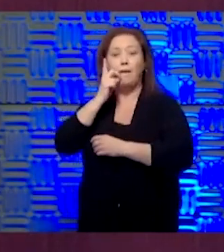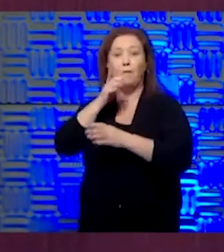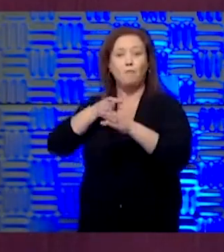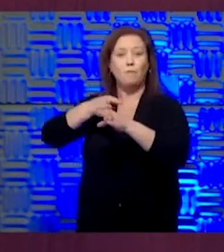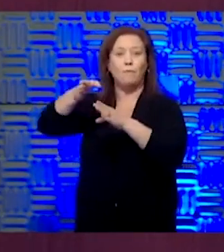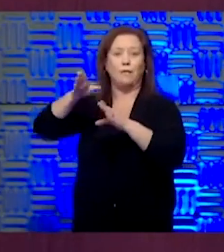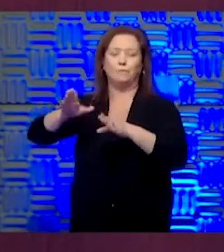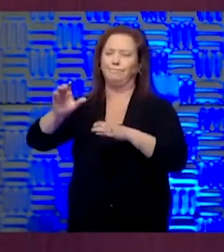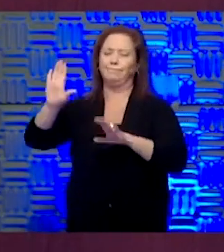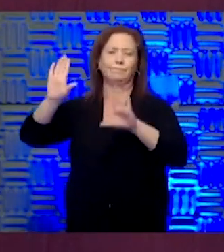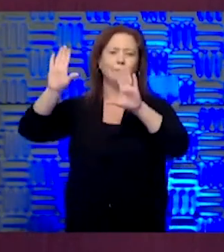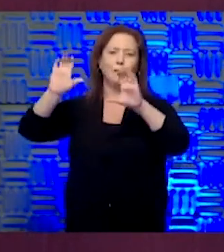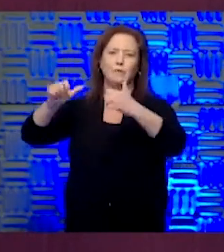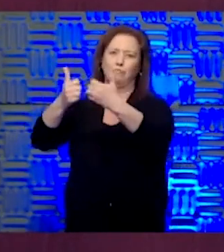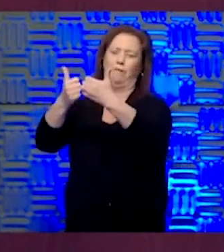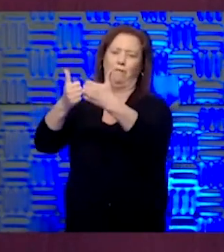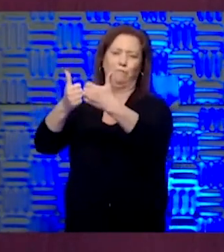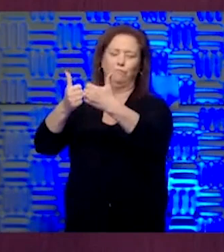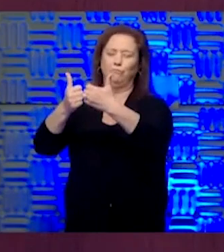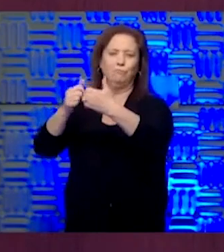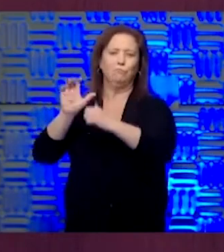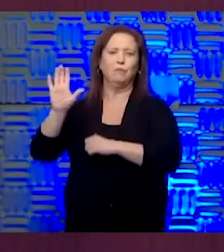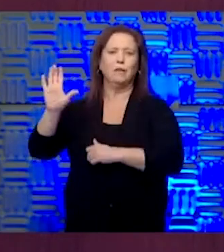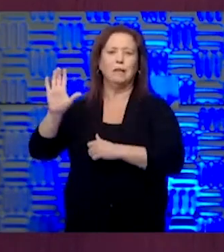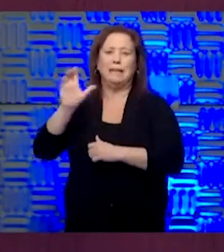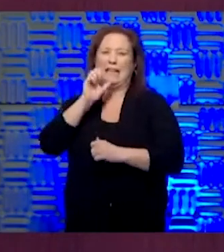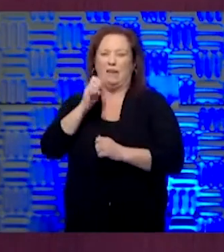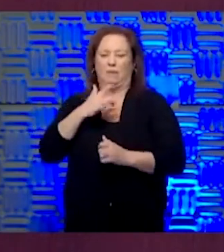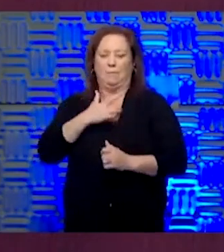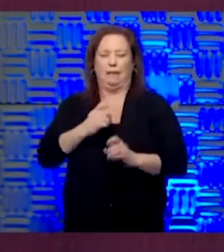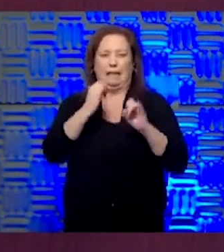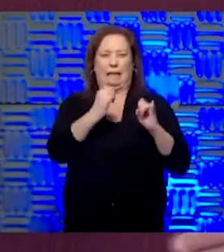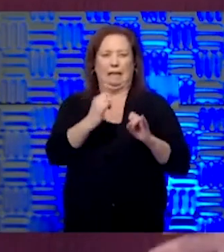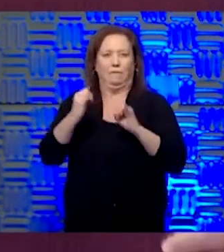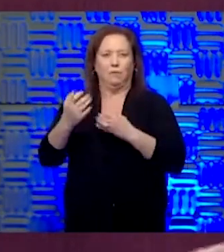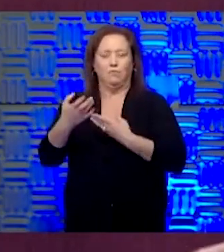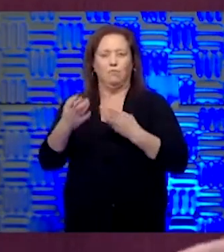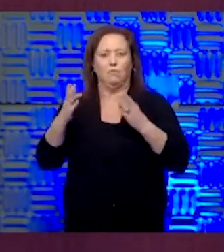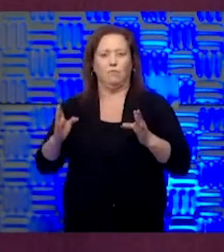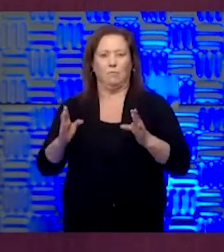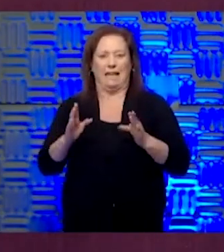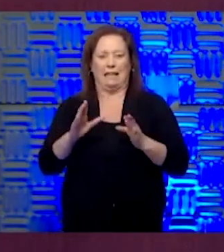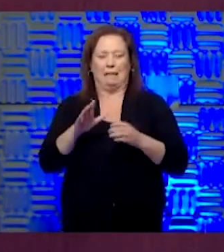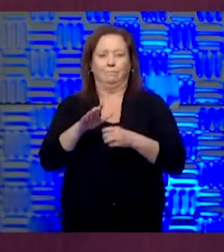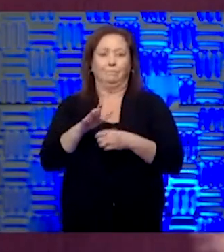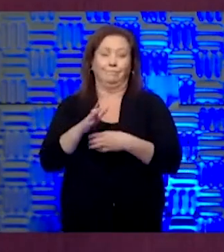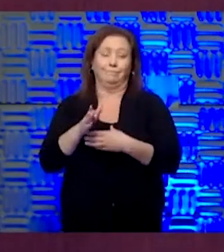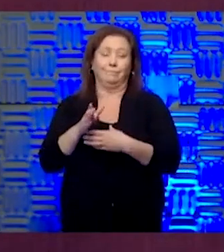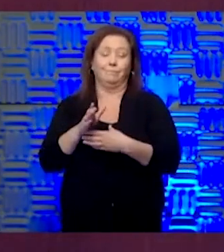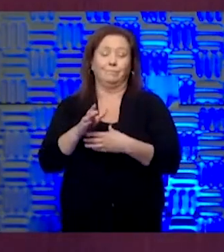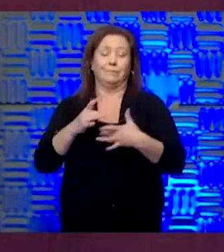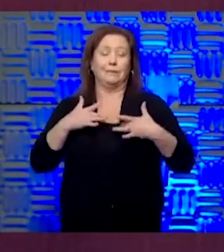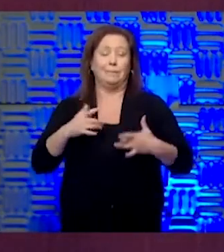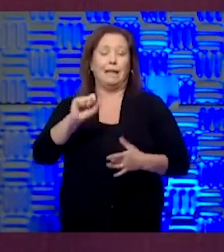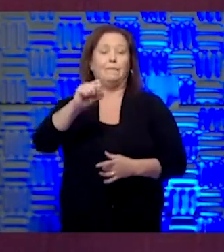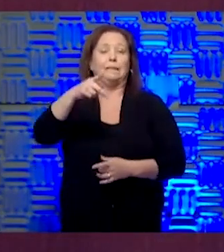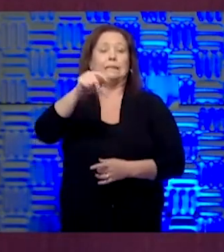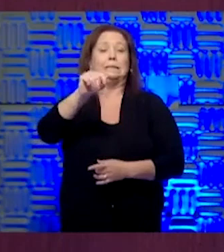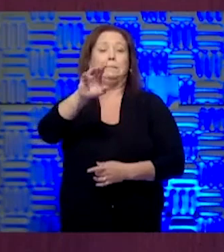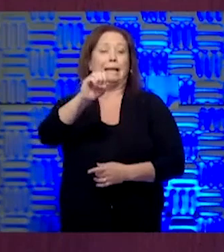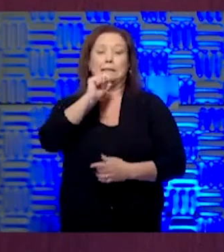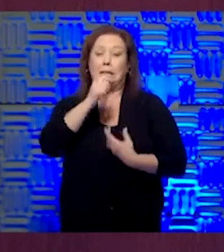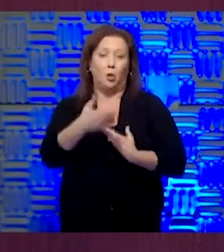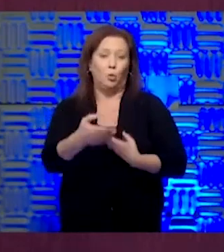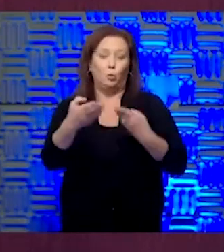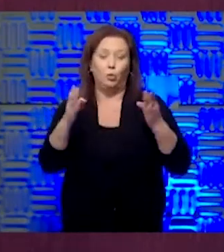bigger challenge. Like you said, they're traditionally not in individual exam rooms, they're in individual exam spaces. Now, our dental clinic, I think, is a